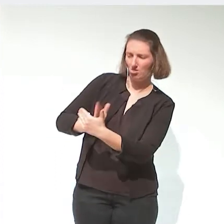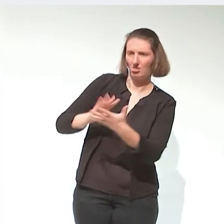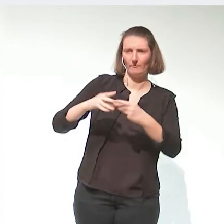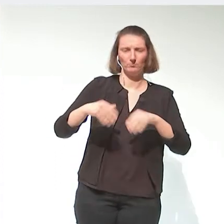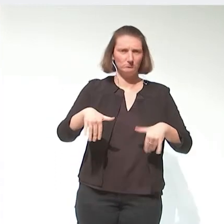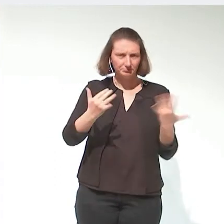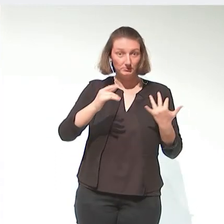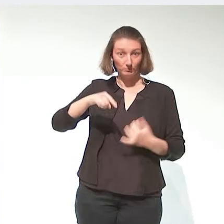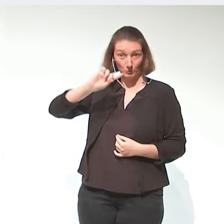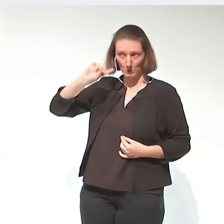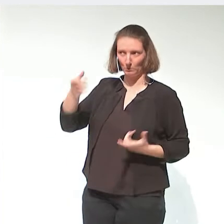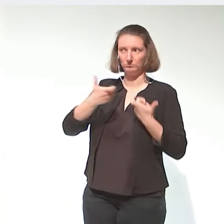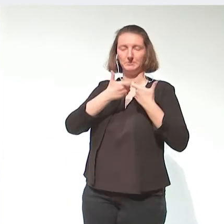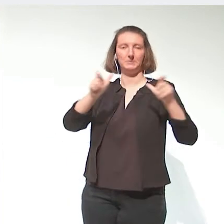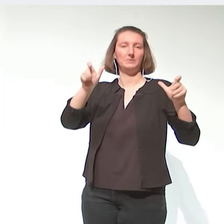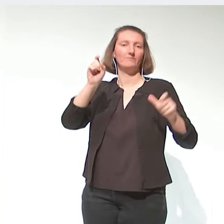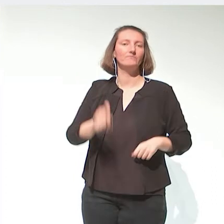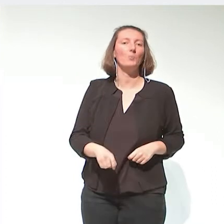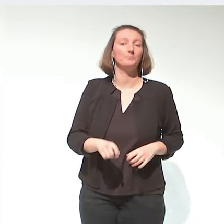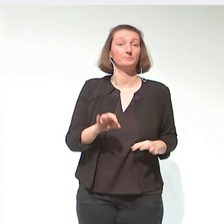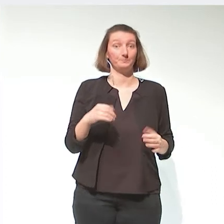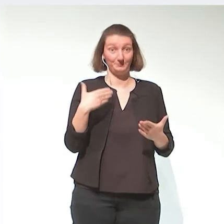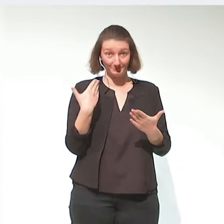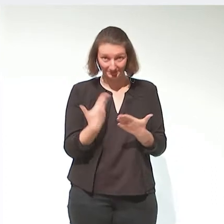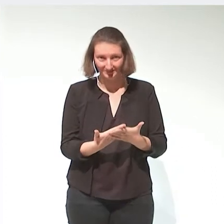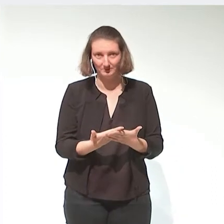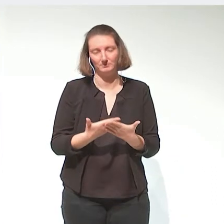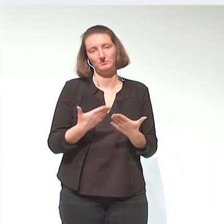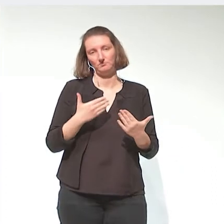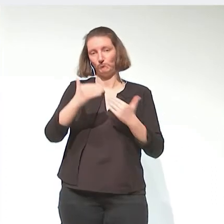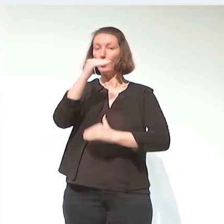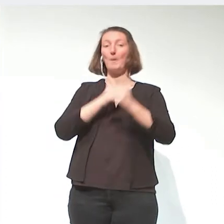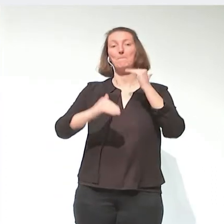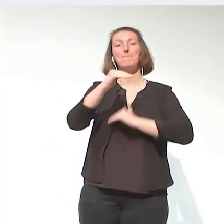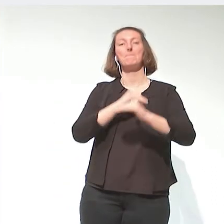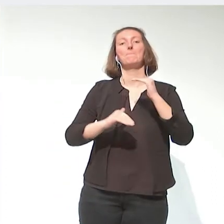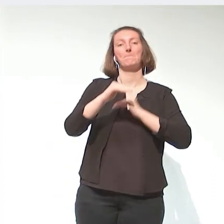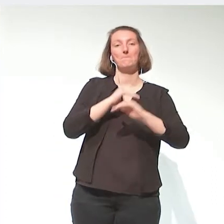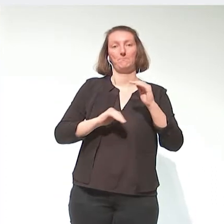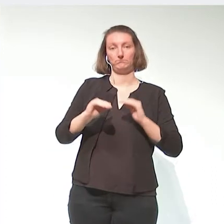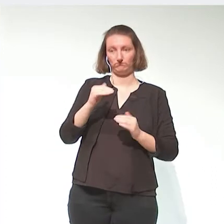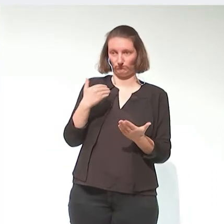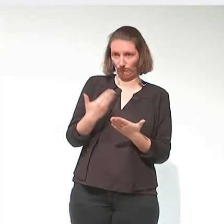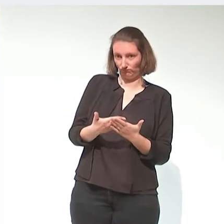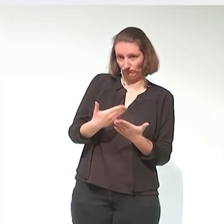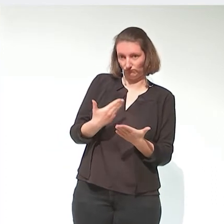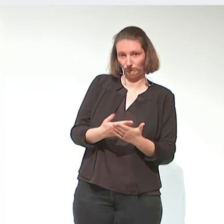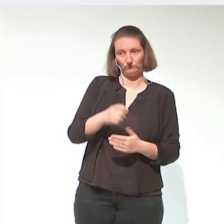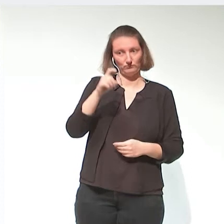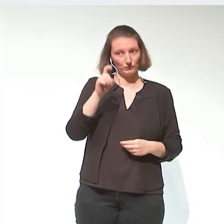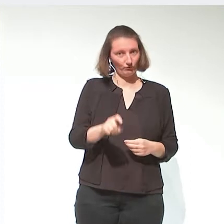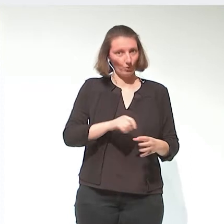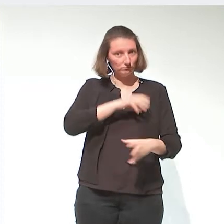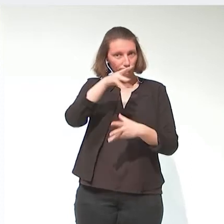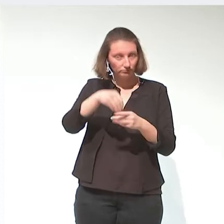Intake programs for people with special needs should take all of these barriers into account. Furthermore, we'd